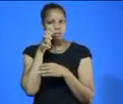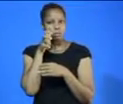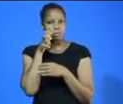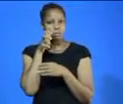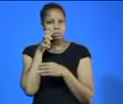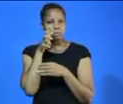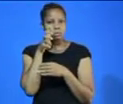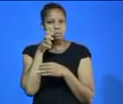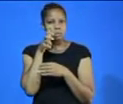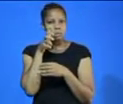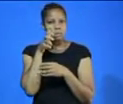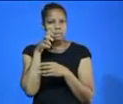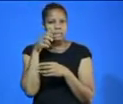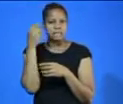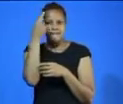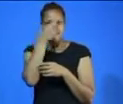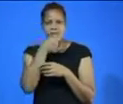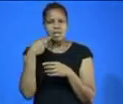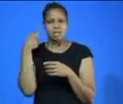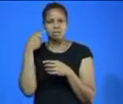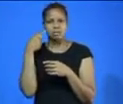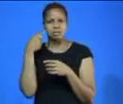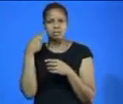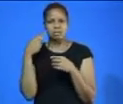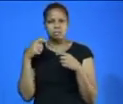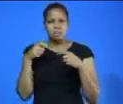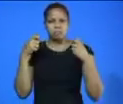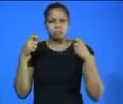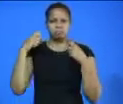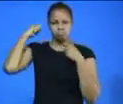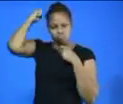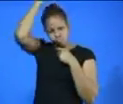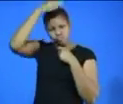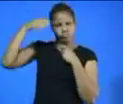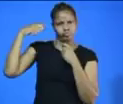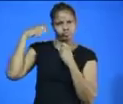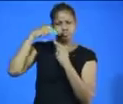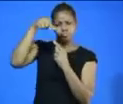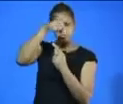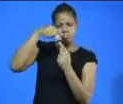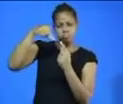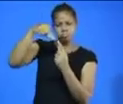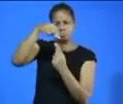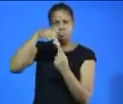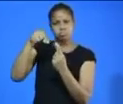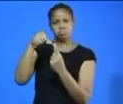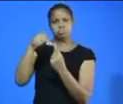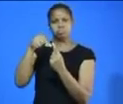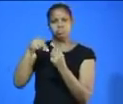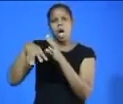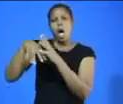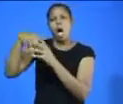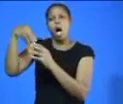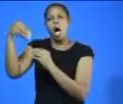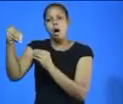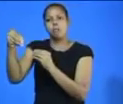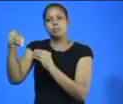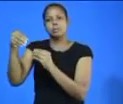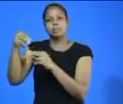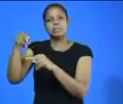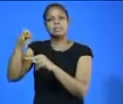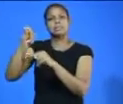his face in his mantle and went out and stood in the